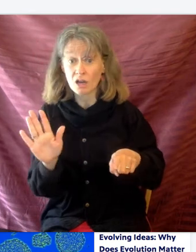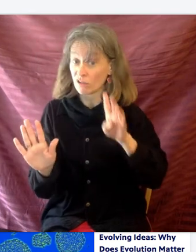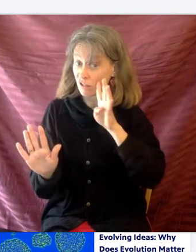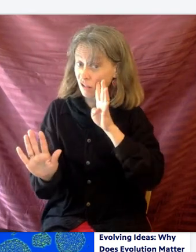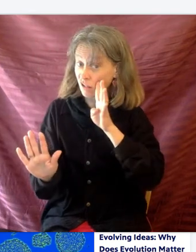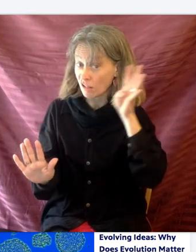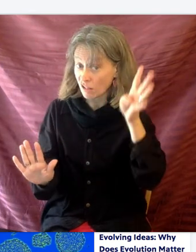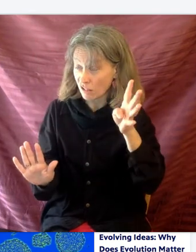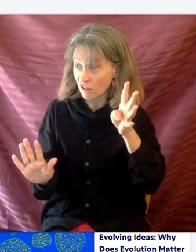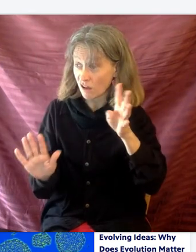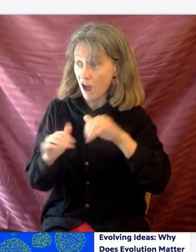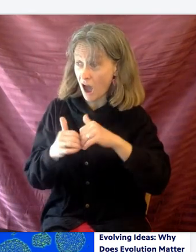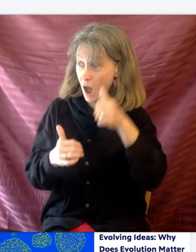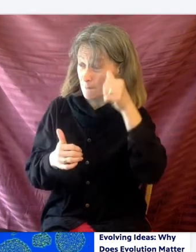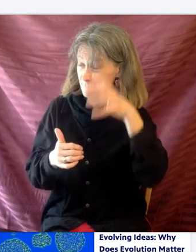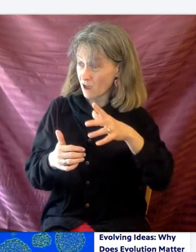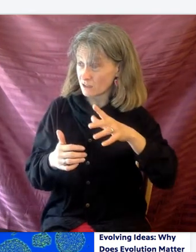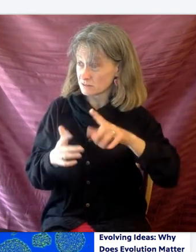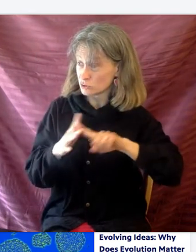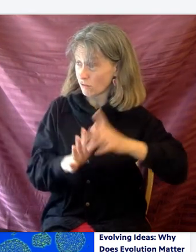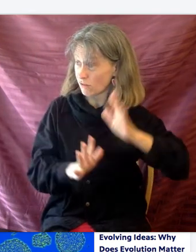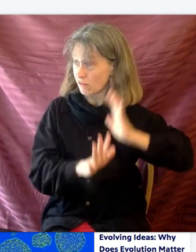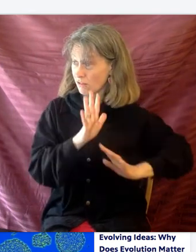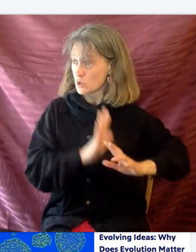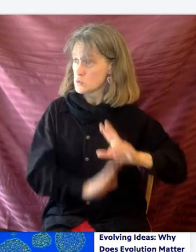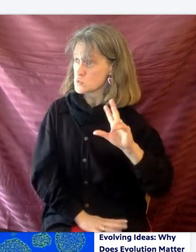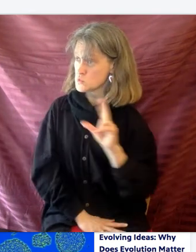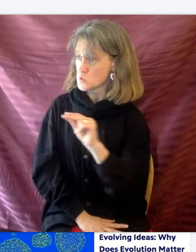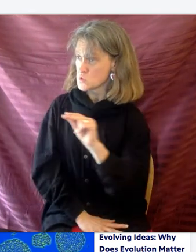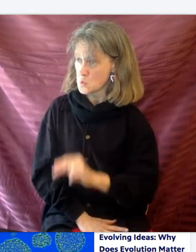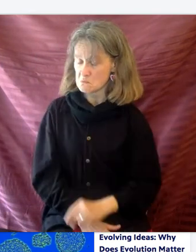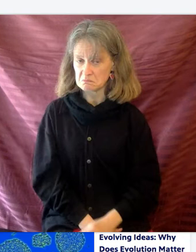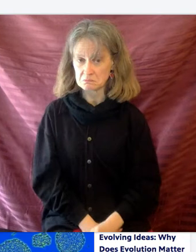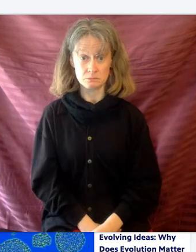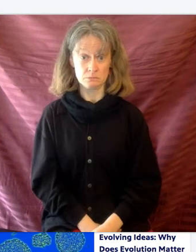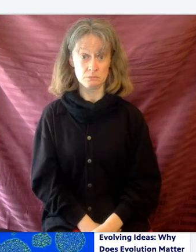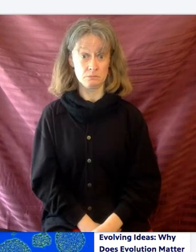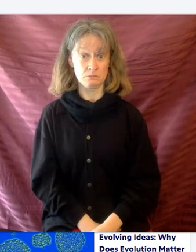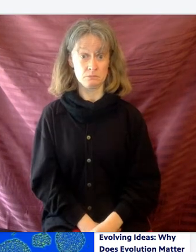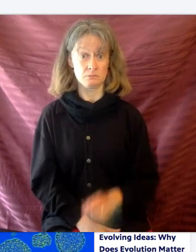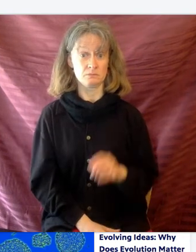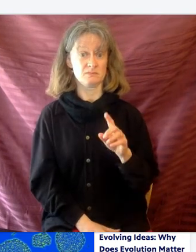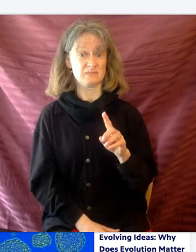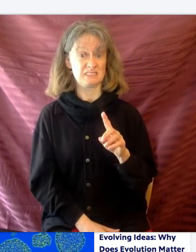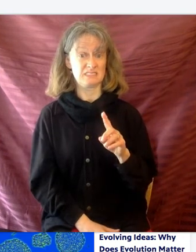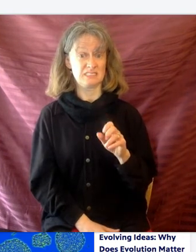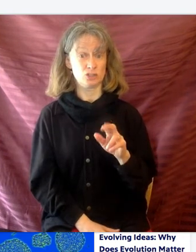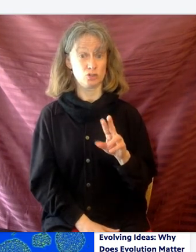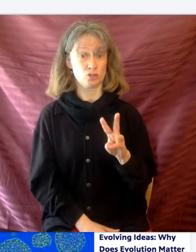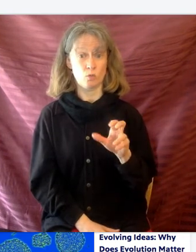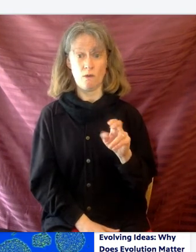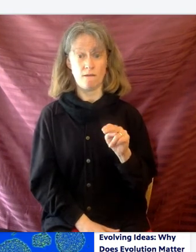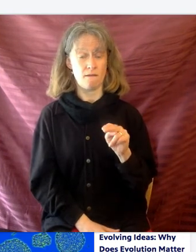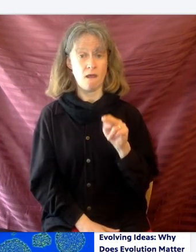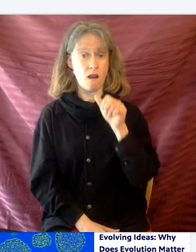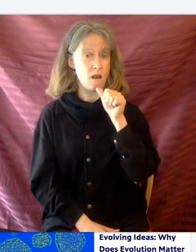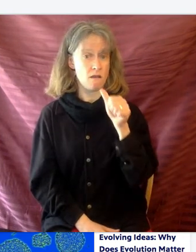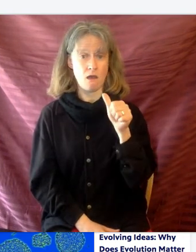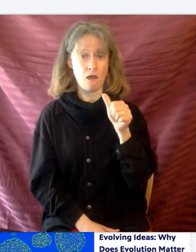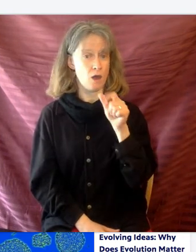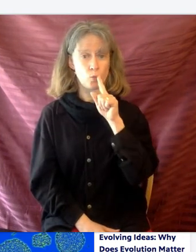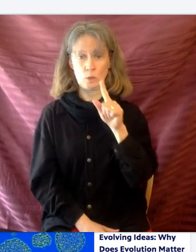answer is no. He was doing something highly unorthodox in his day. Not unorthodox because it went against the church